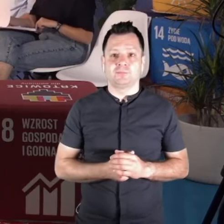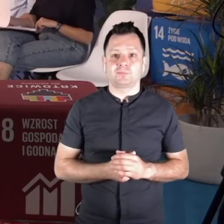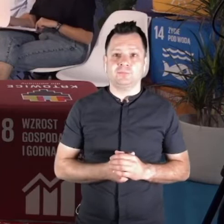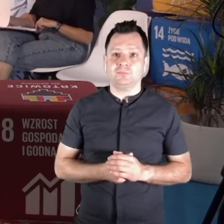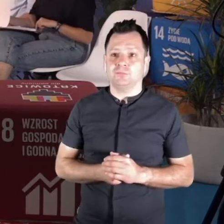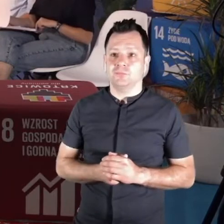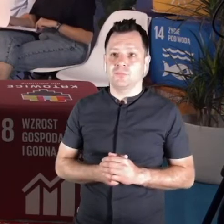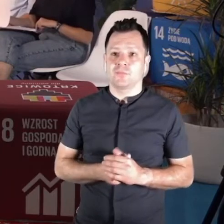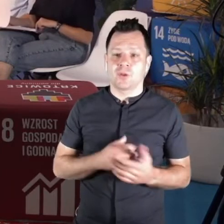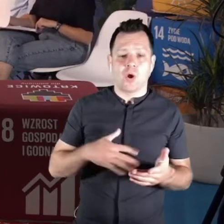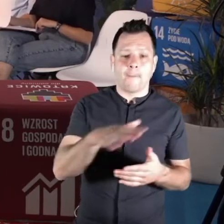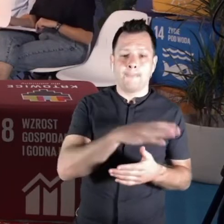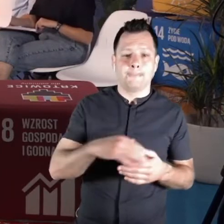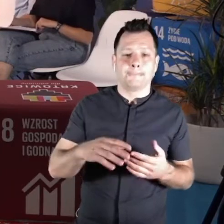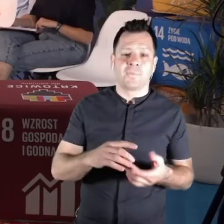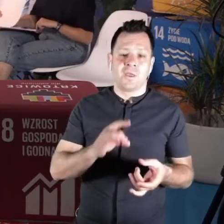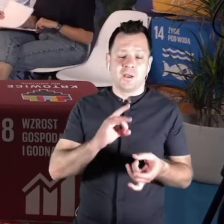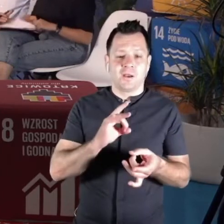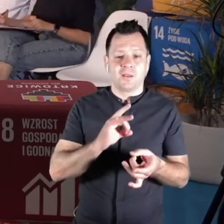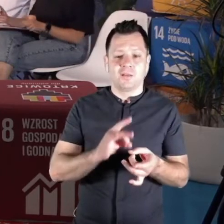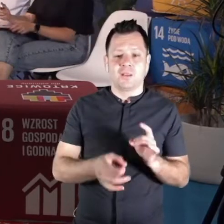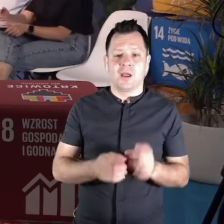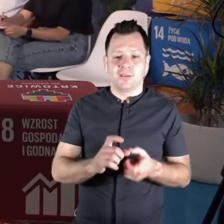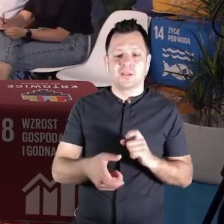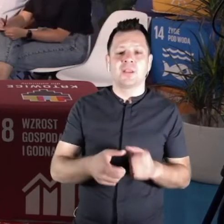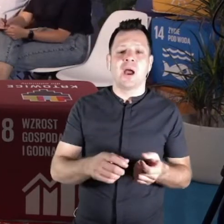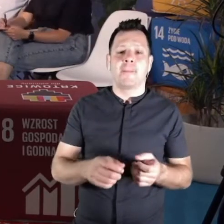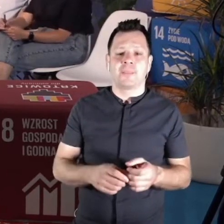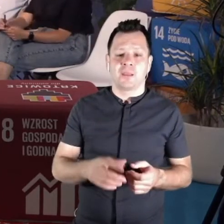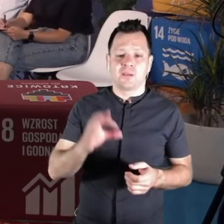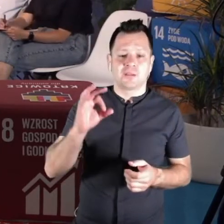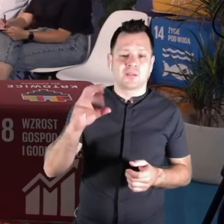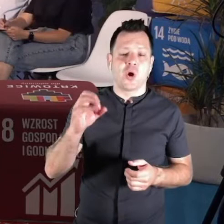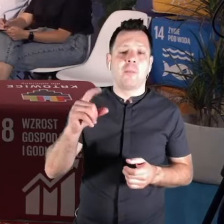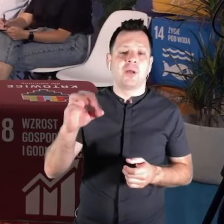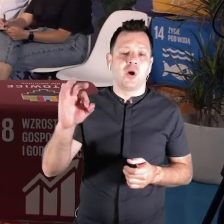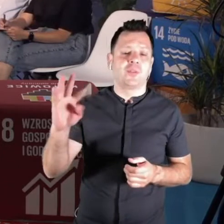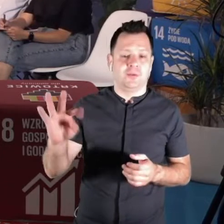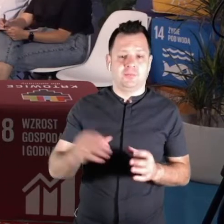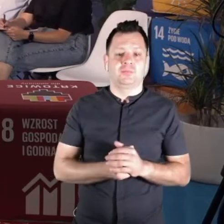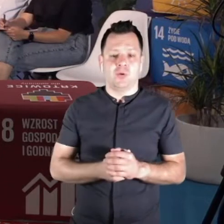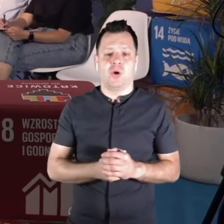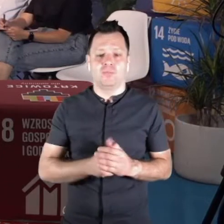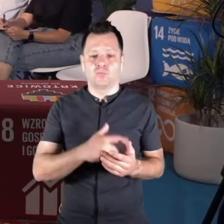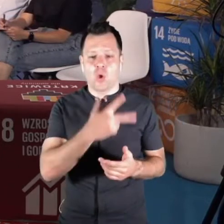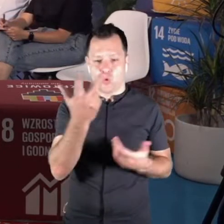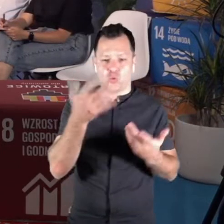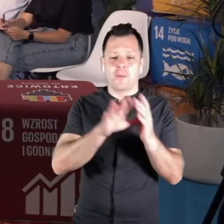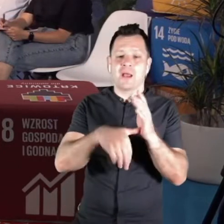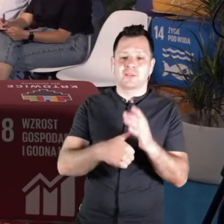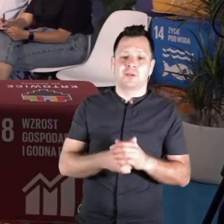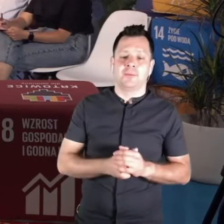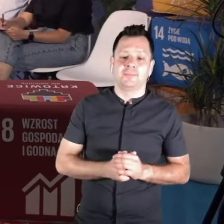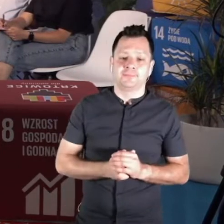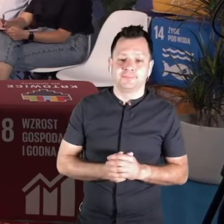and I will be talking today briefly about civic tech. Civic tech, which is short for civic technology,